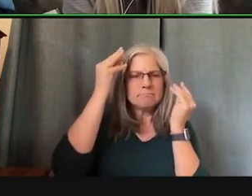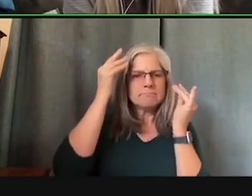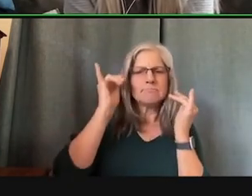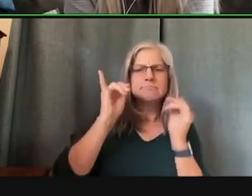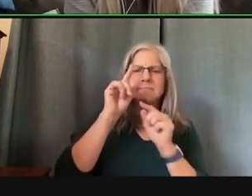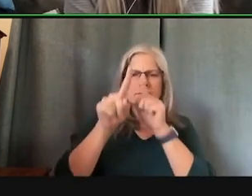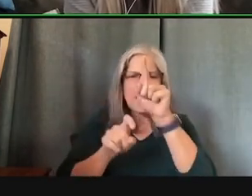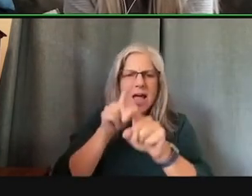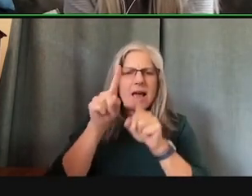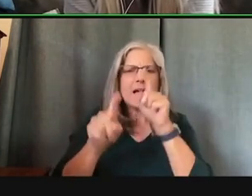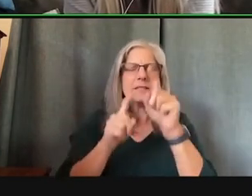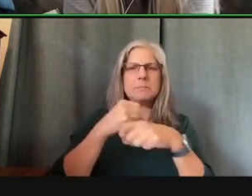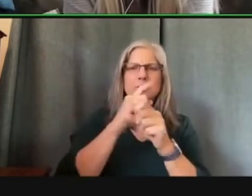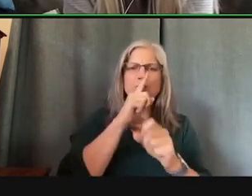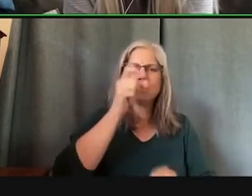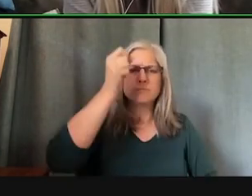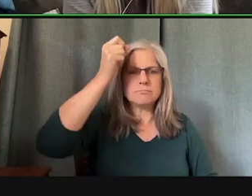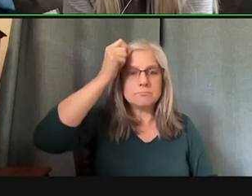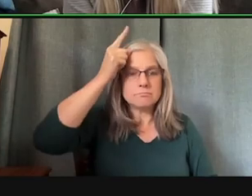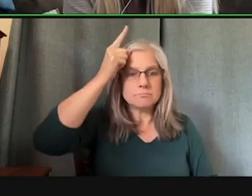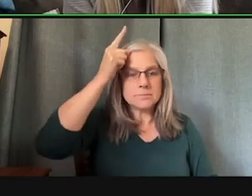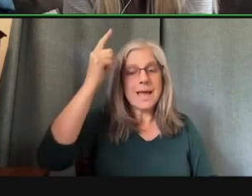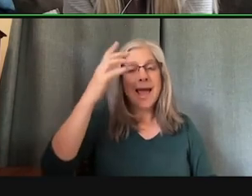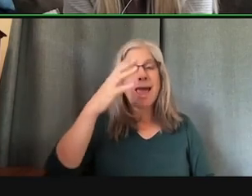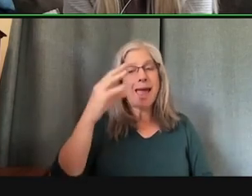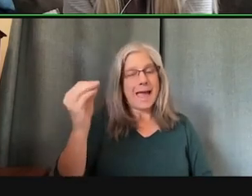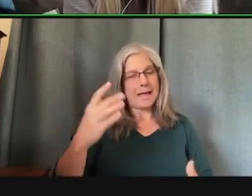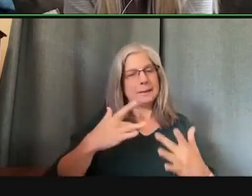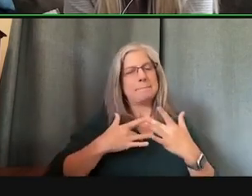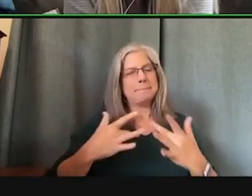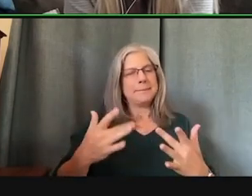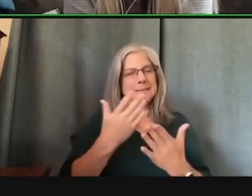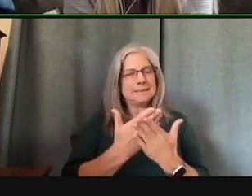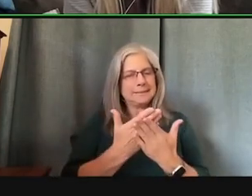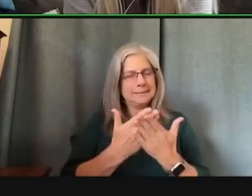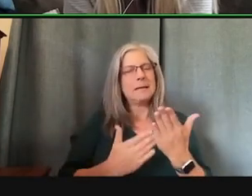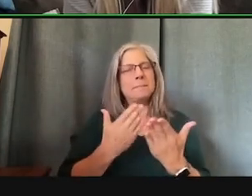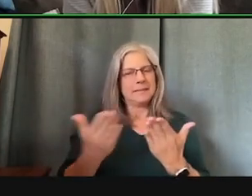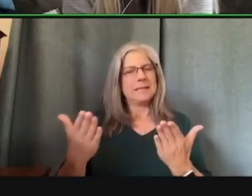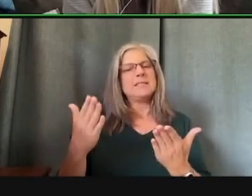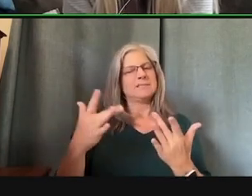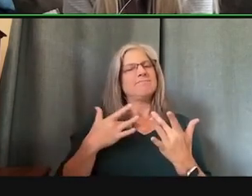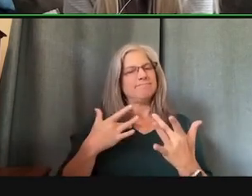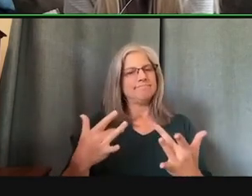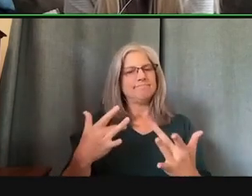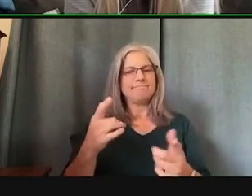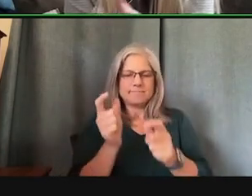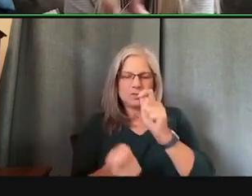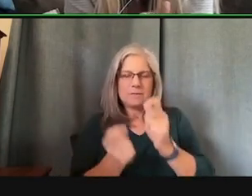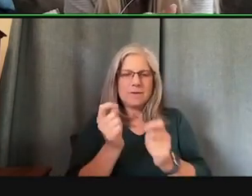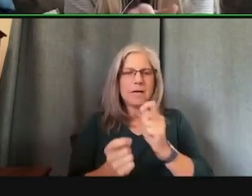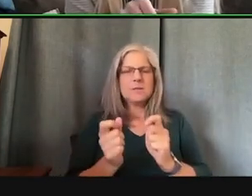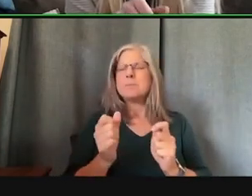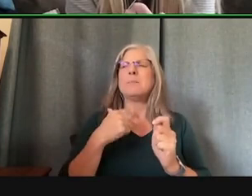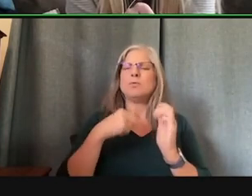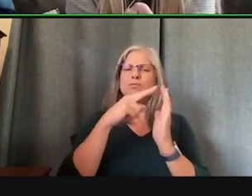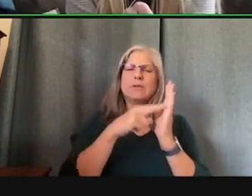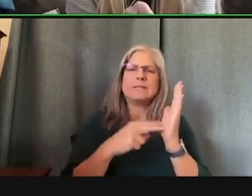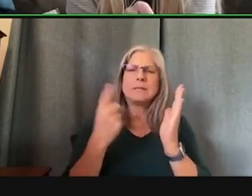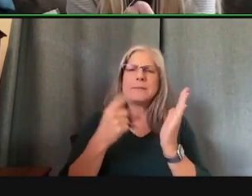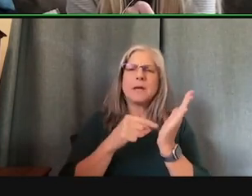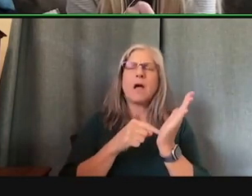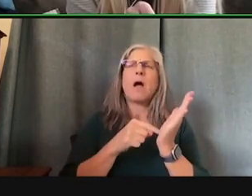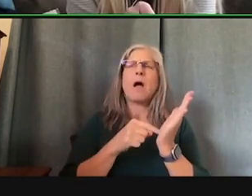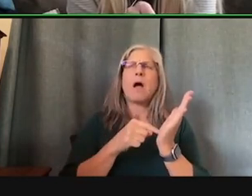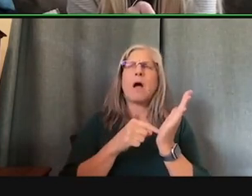ask questions. And quite honestly, usually there's things that need to be revised, or you might reread through something in present